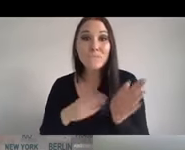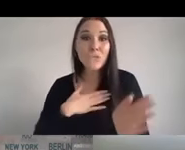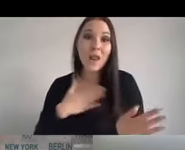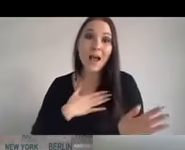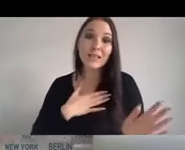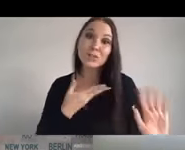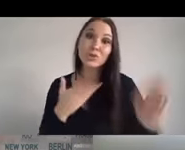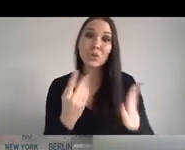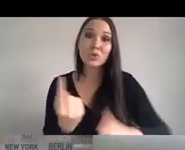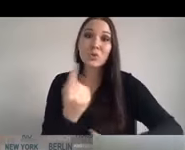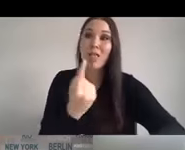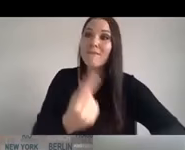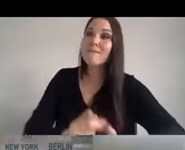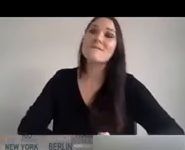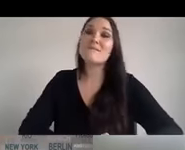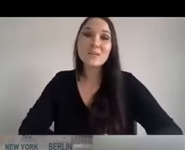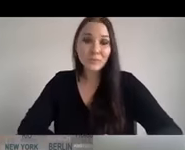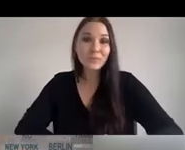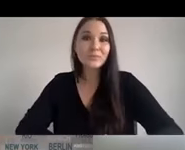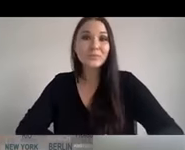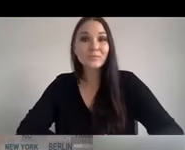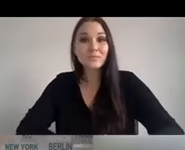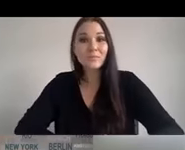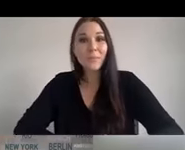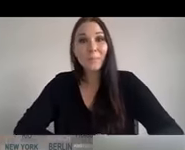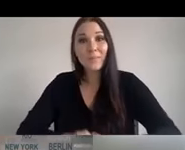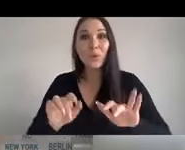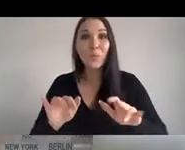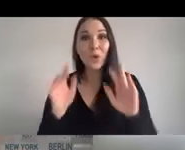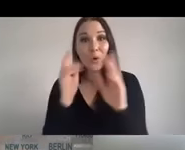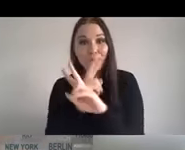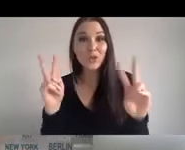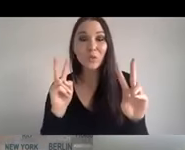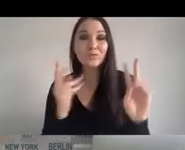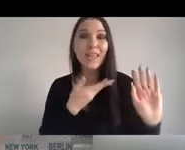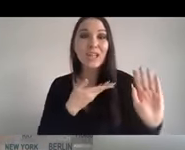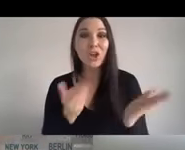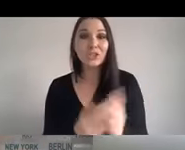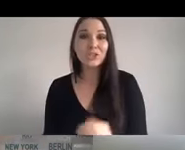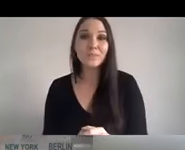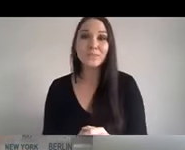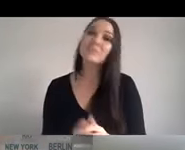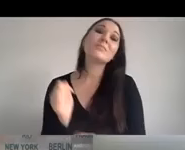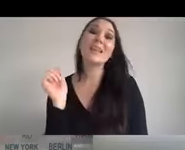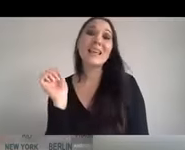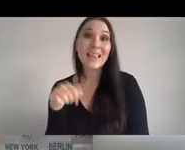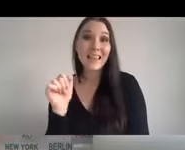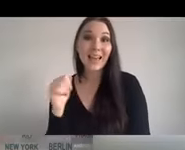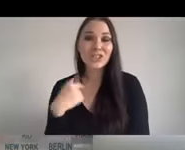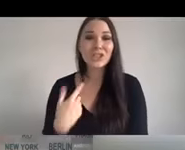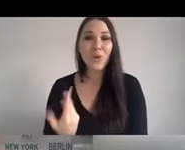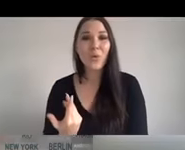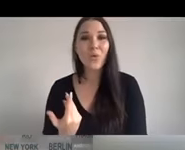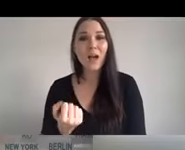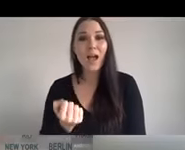yourself, Motor.AI, and the applications you have with computer vision in production. Yeah, so we at Motor.AI,